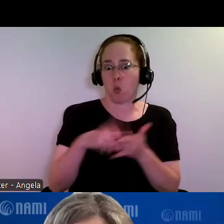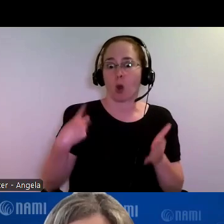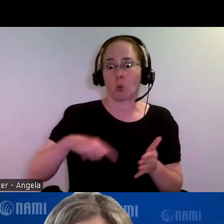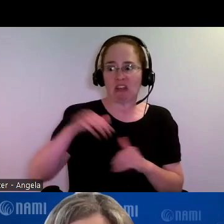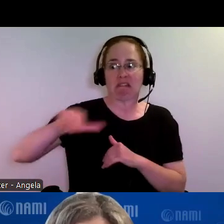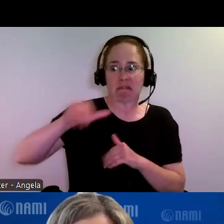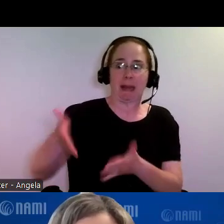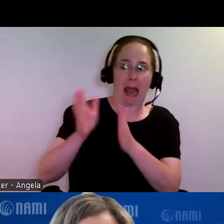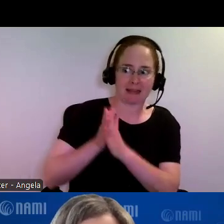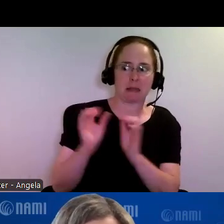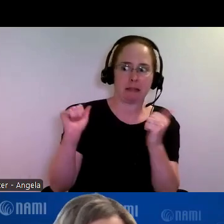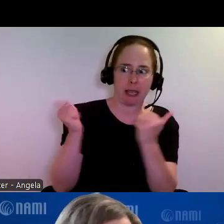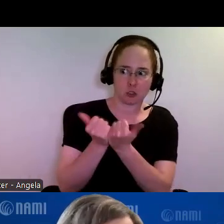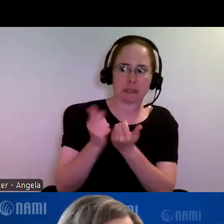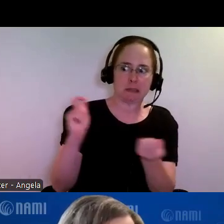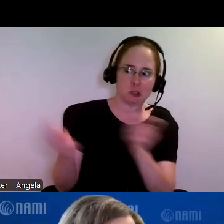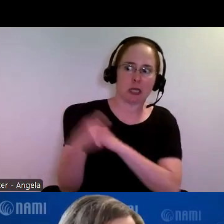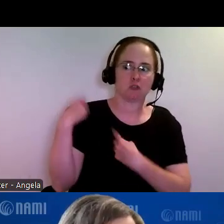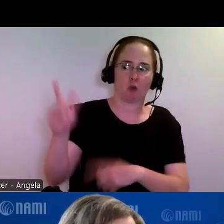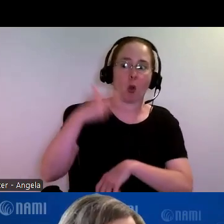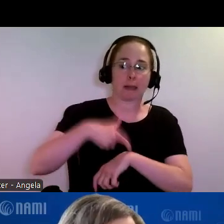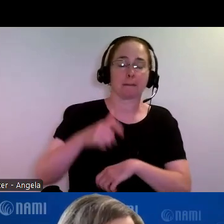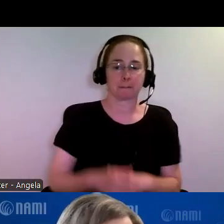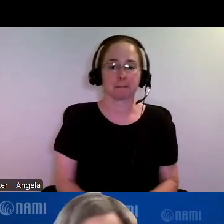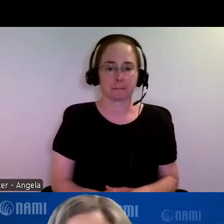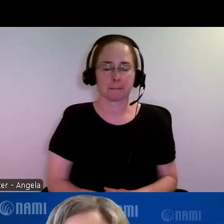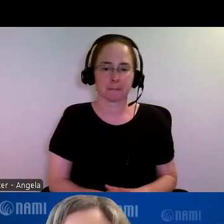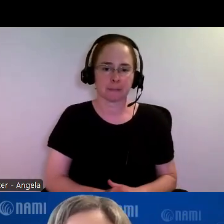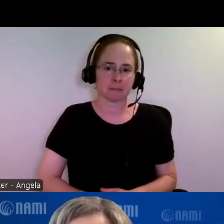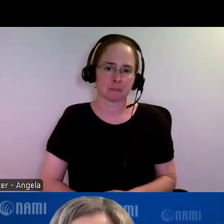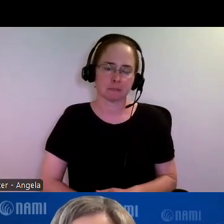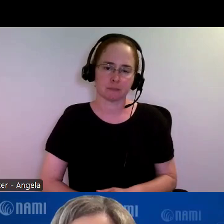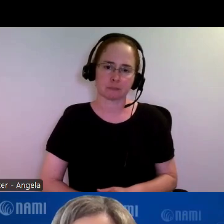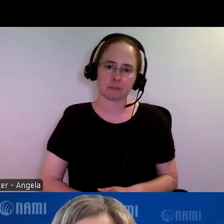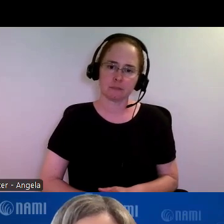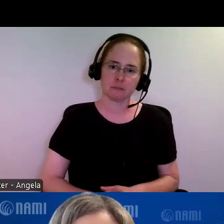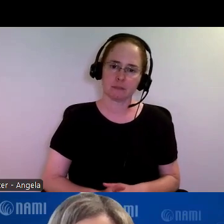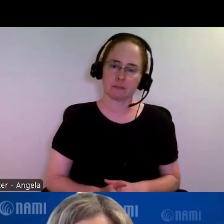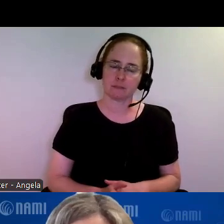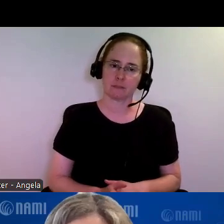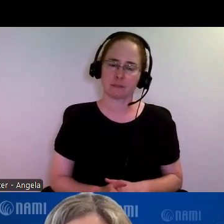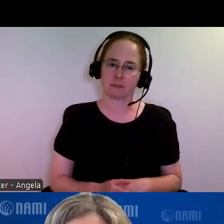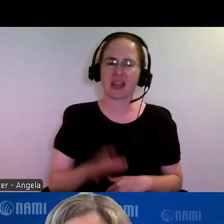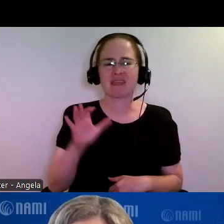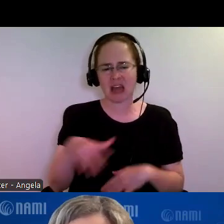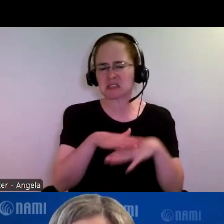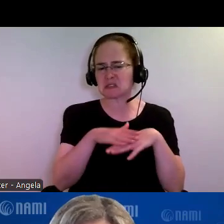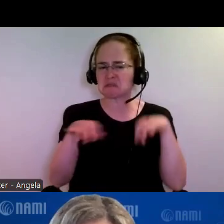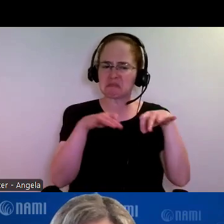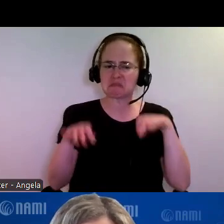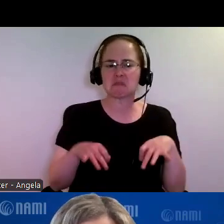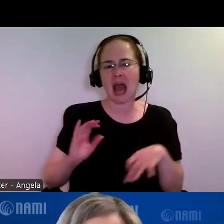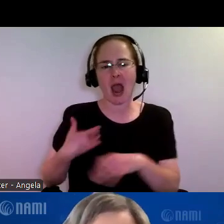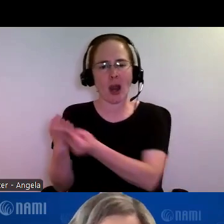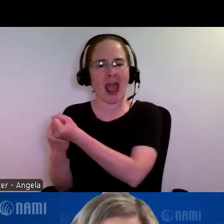the agency to do for a long while. So that really is the overview of some of our